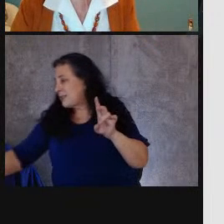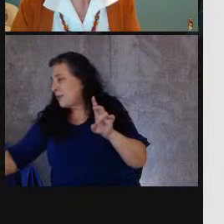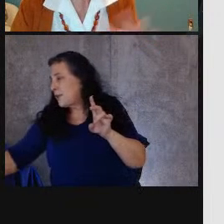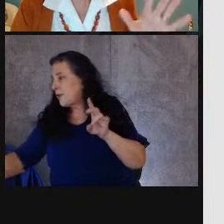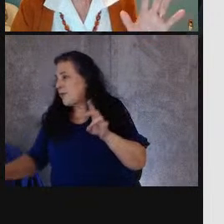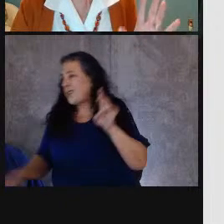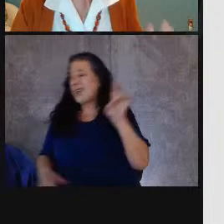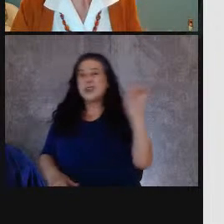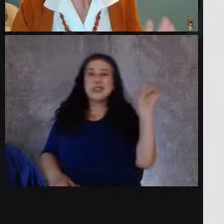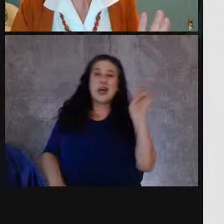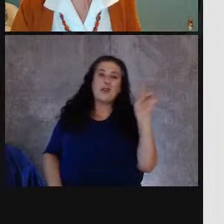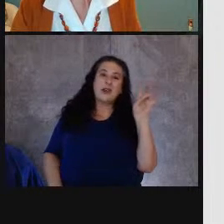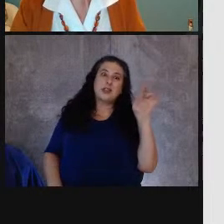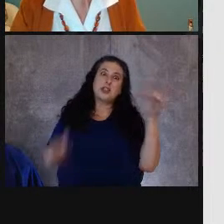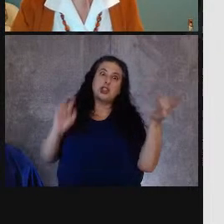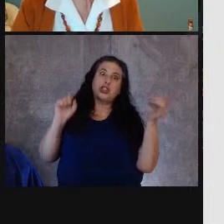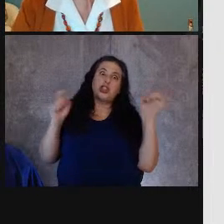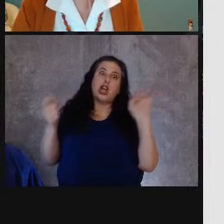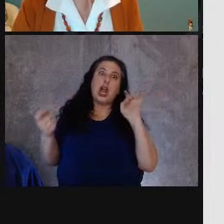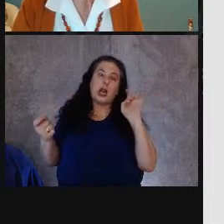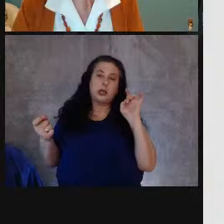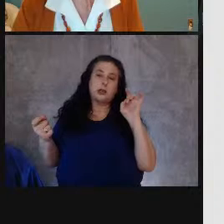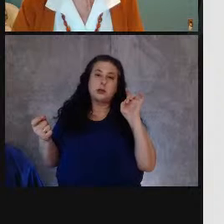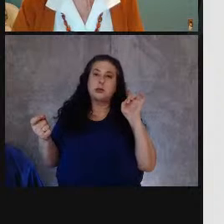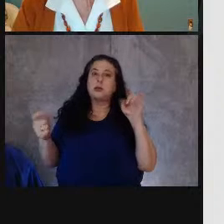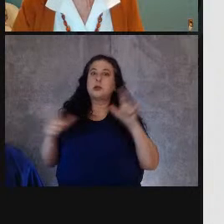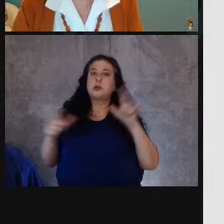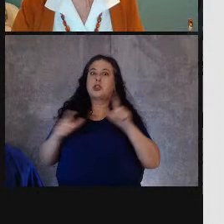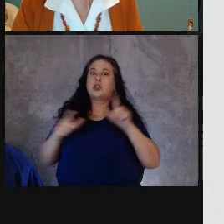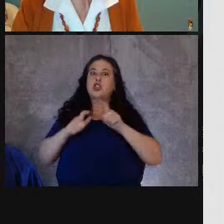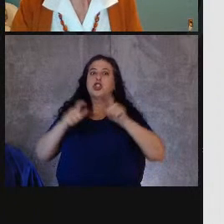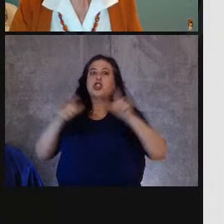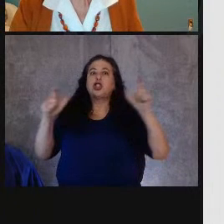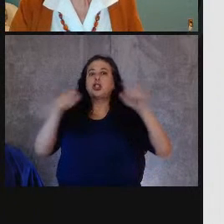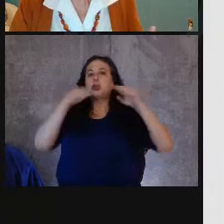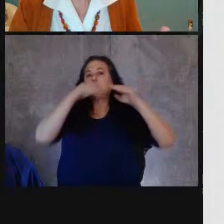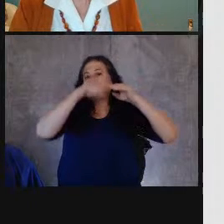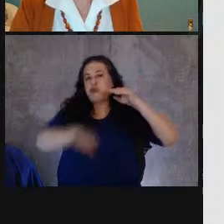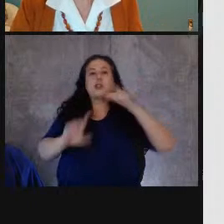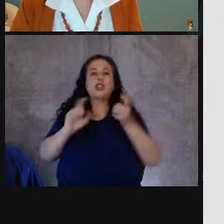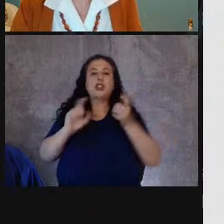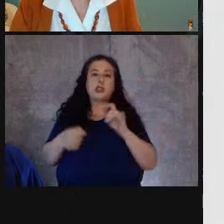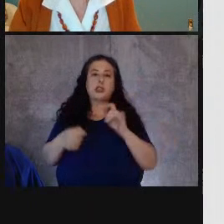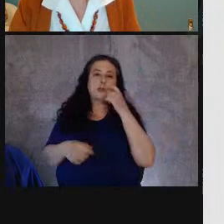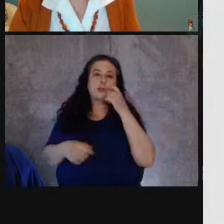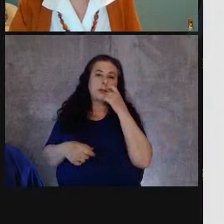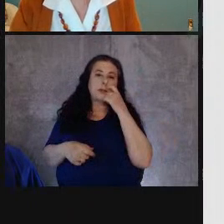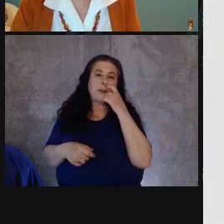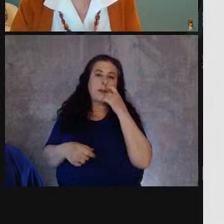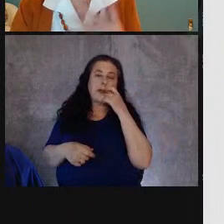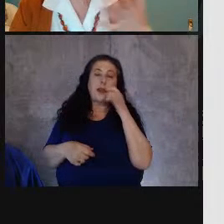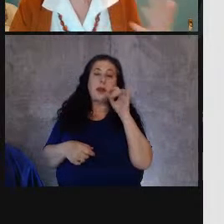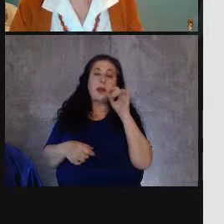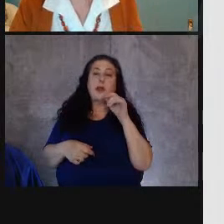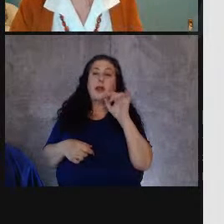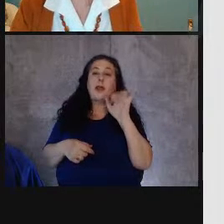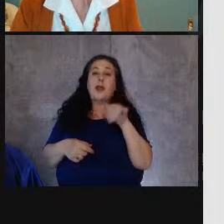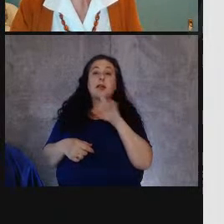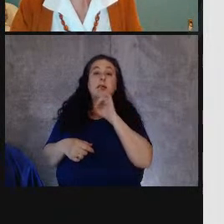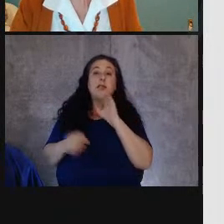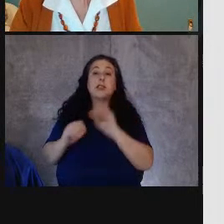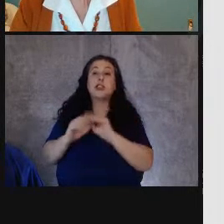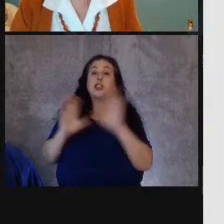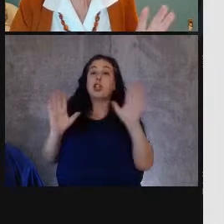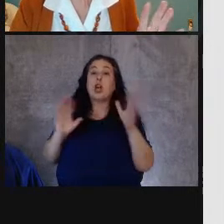again, a very, very dramatic overall decline. I should point out that this is just a